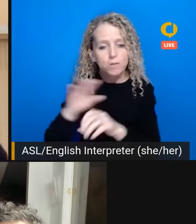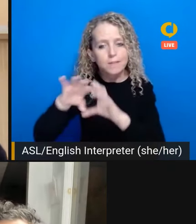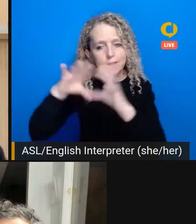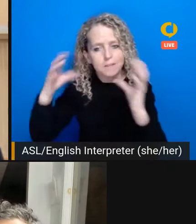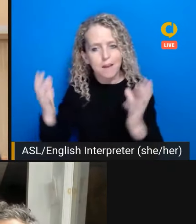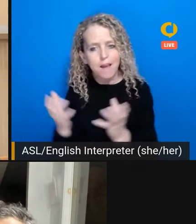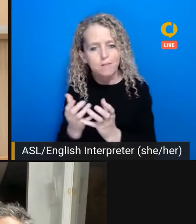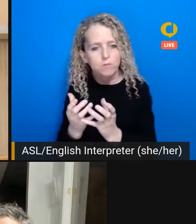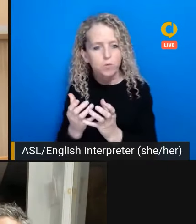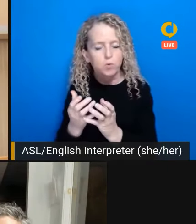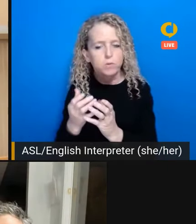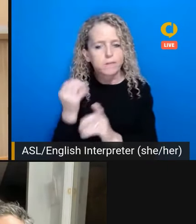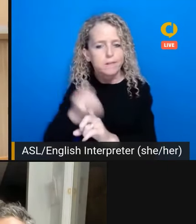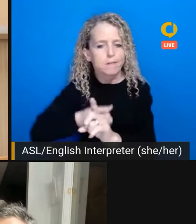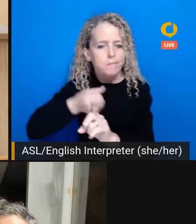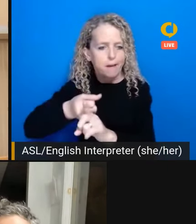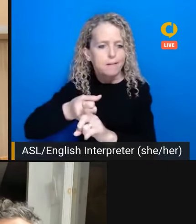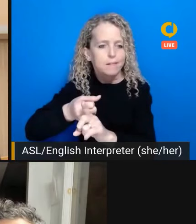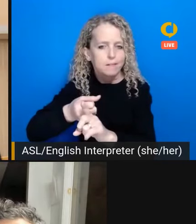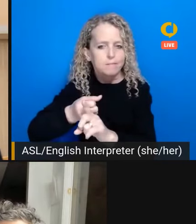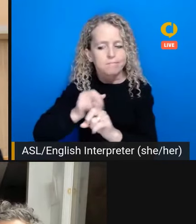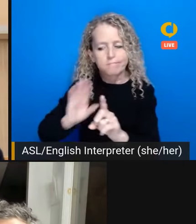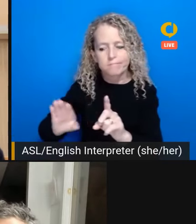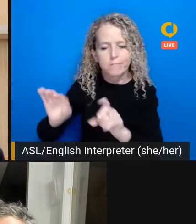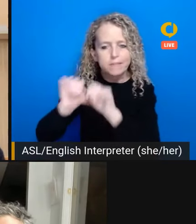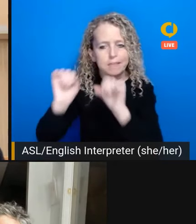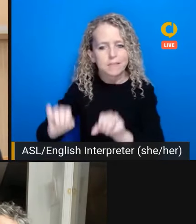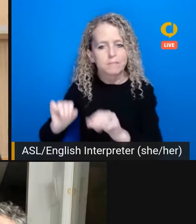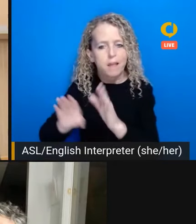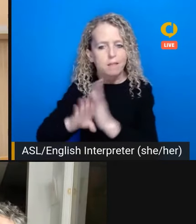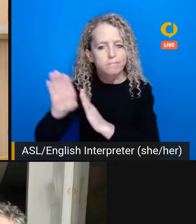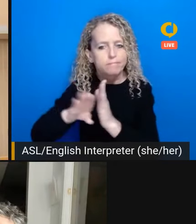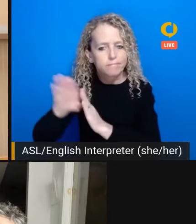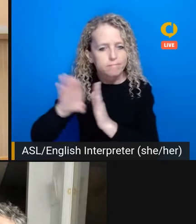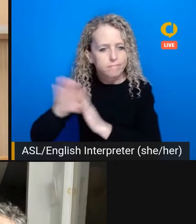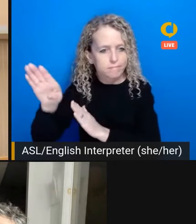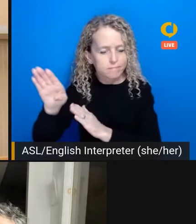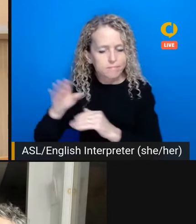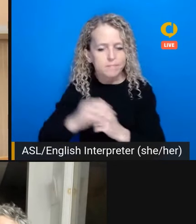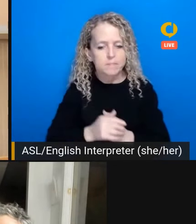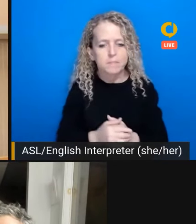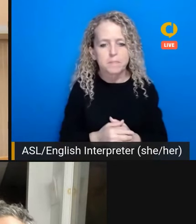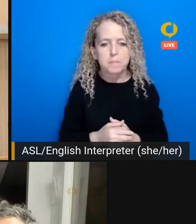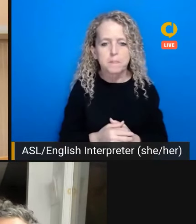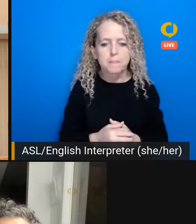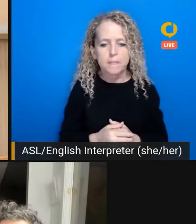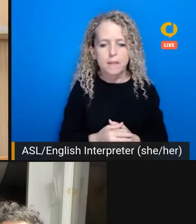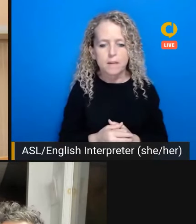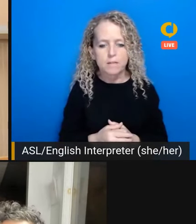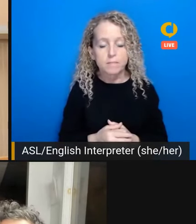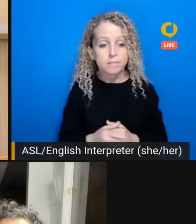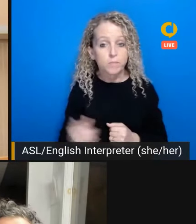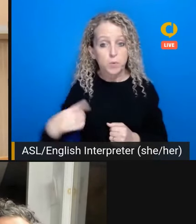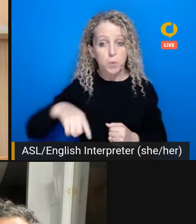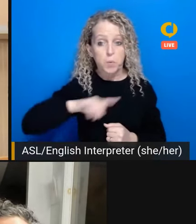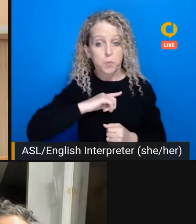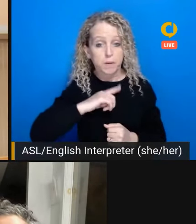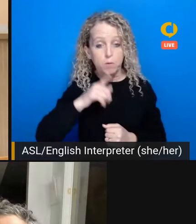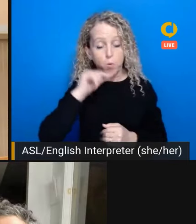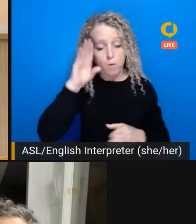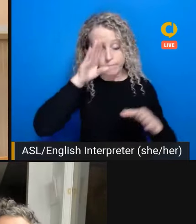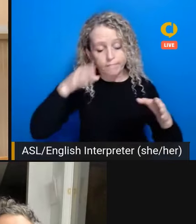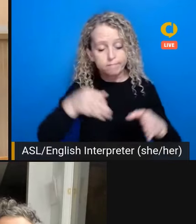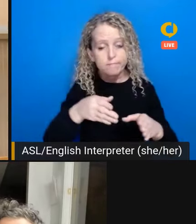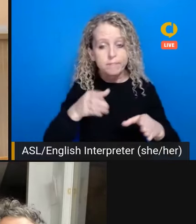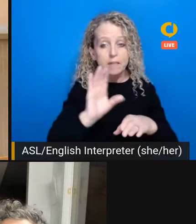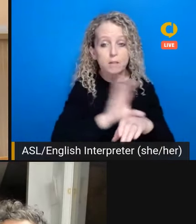implications of the systems that they develop. And we in computer science are,